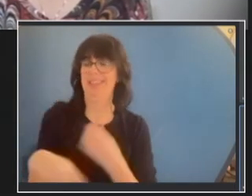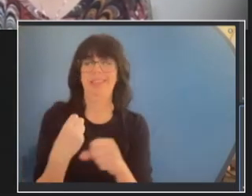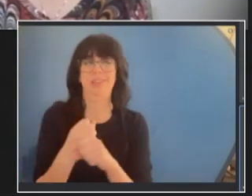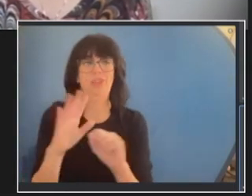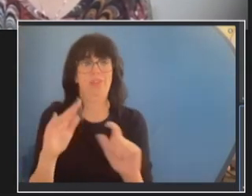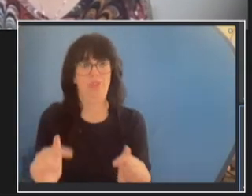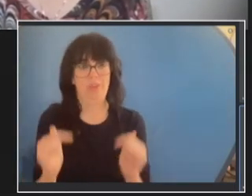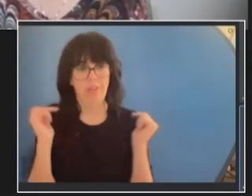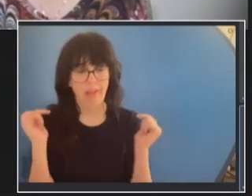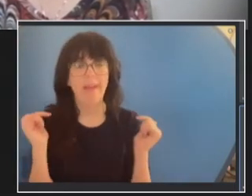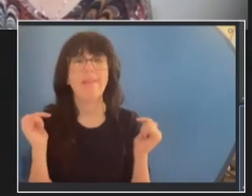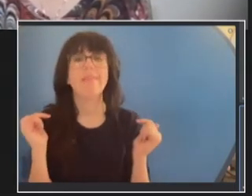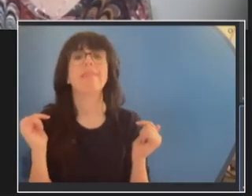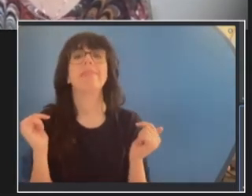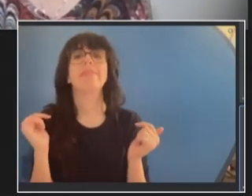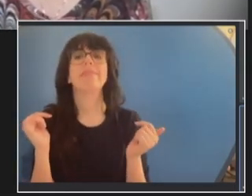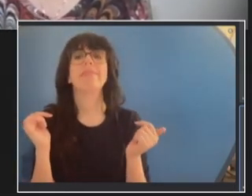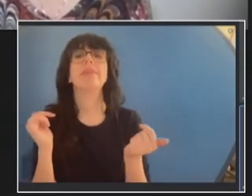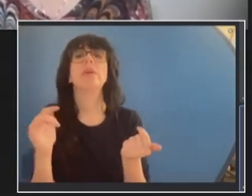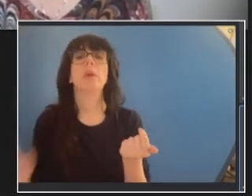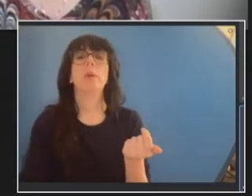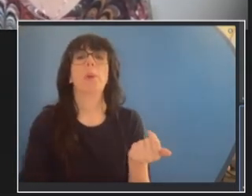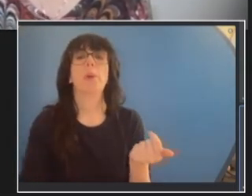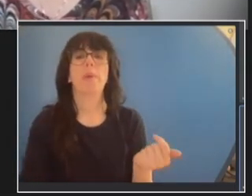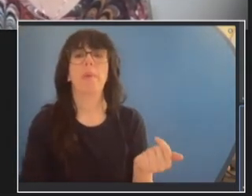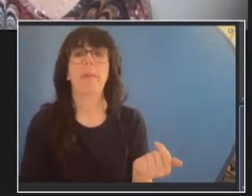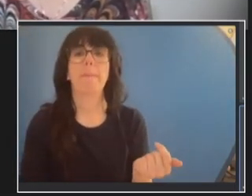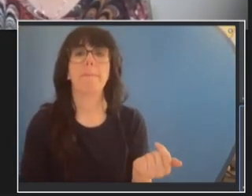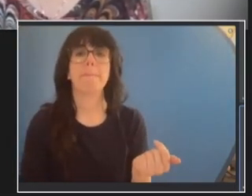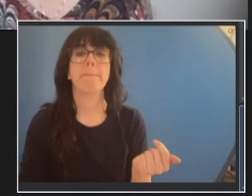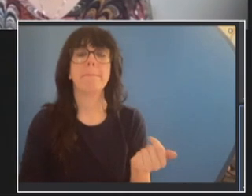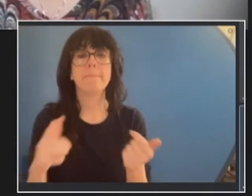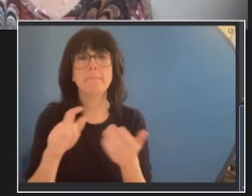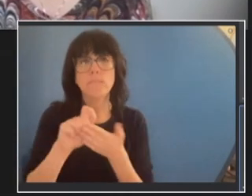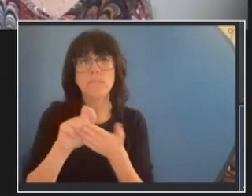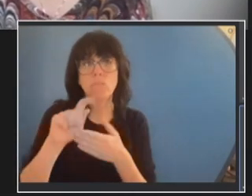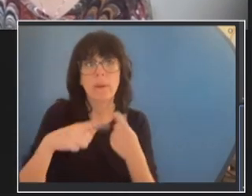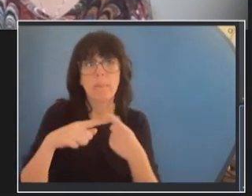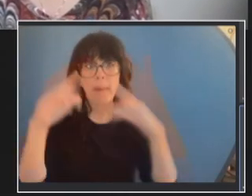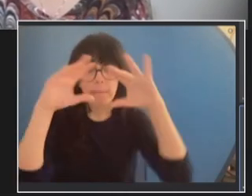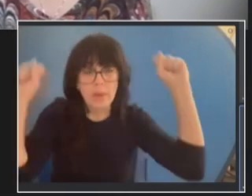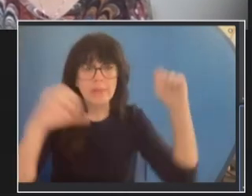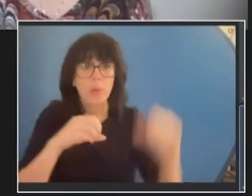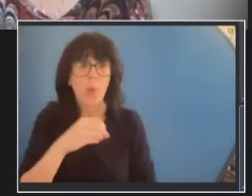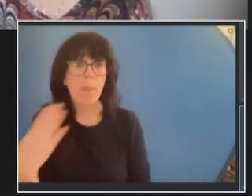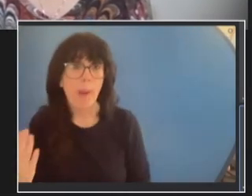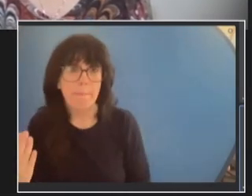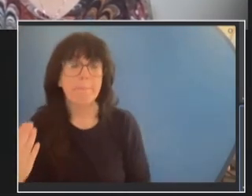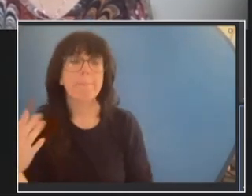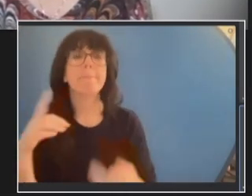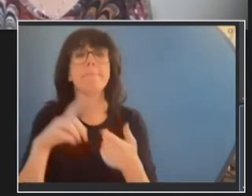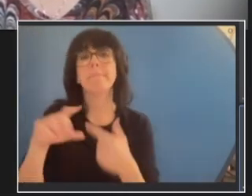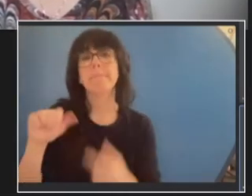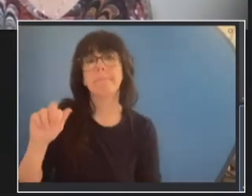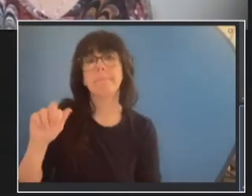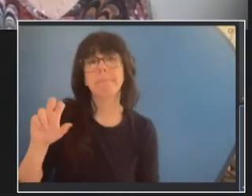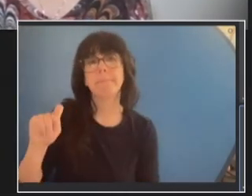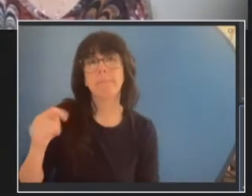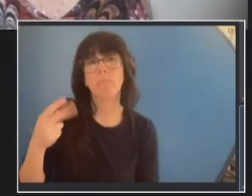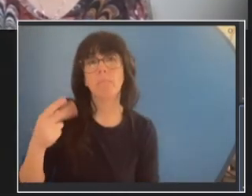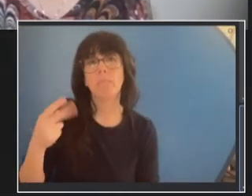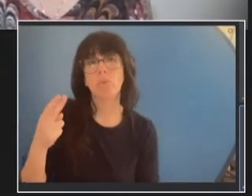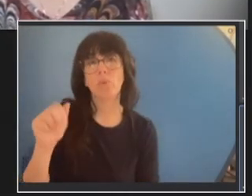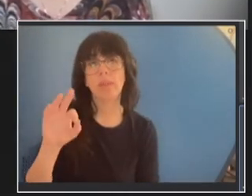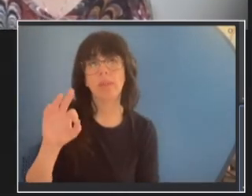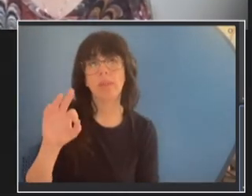biography, Oprah, the Little Speaker. I've written about President Obama, about Aretha Franklin, the Queen of Soul, and about Martin